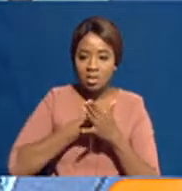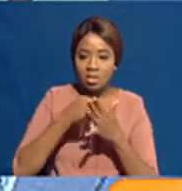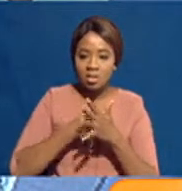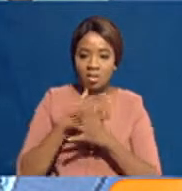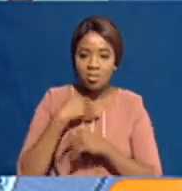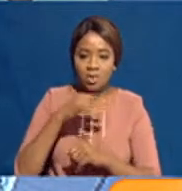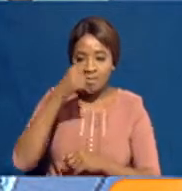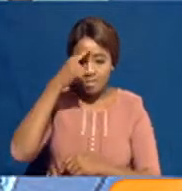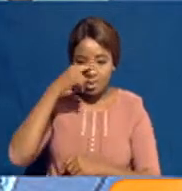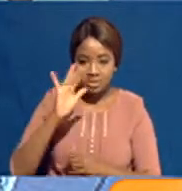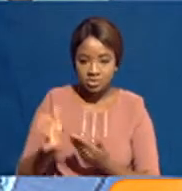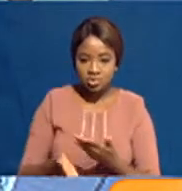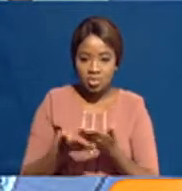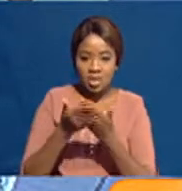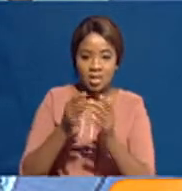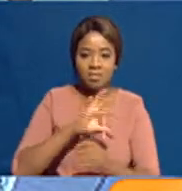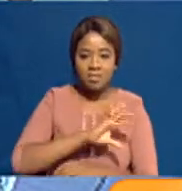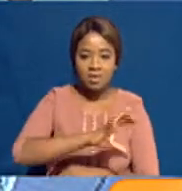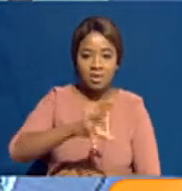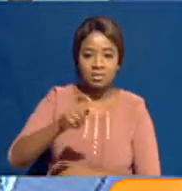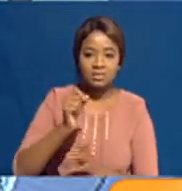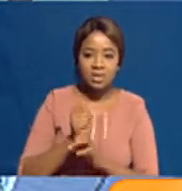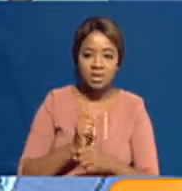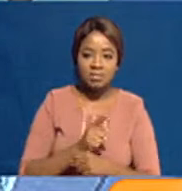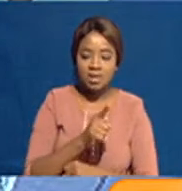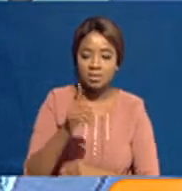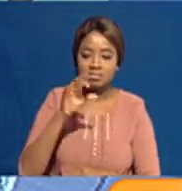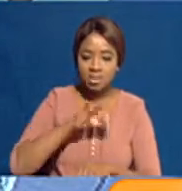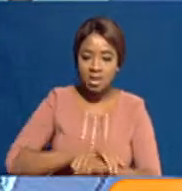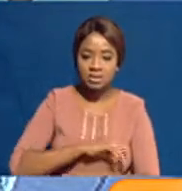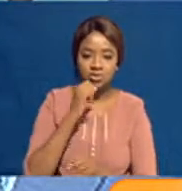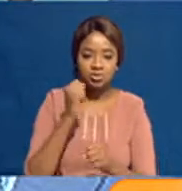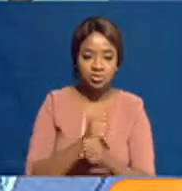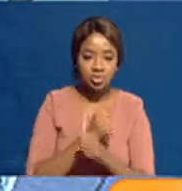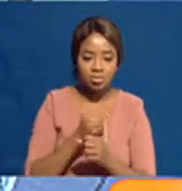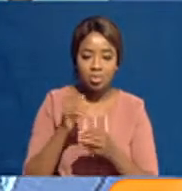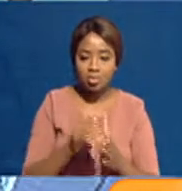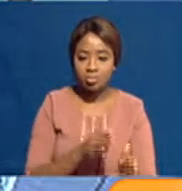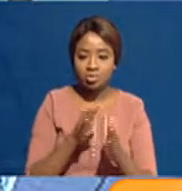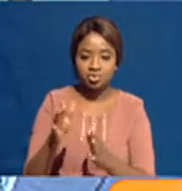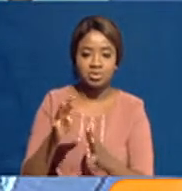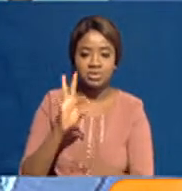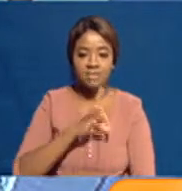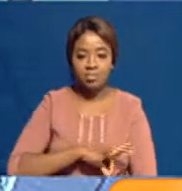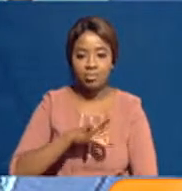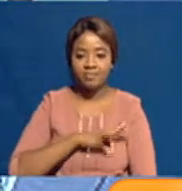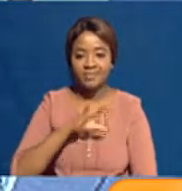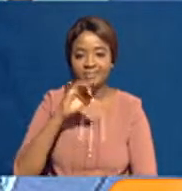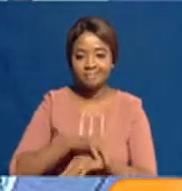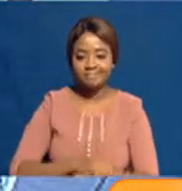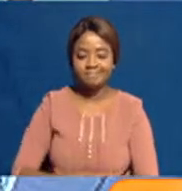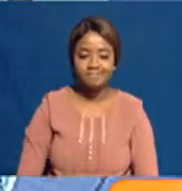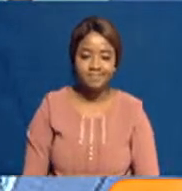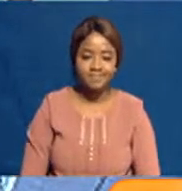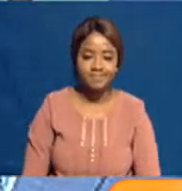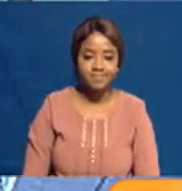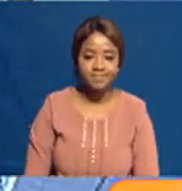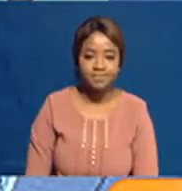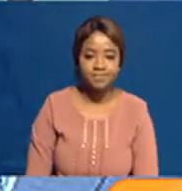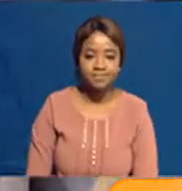will benefit counties and enable them to create jobs and generate revenues for the counties. Take a listen.